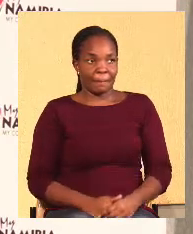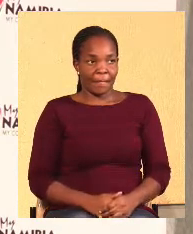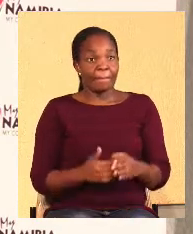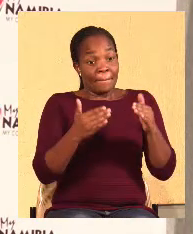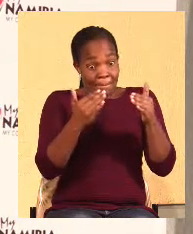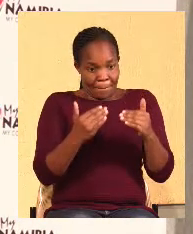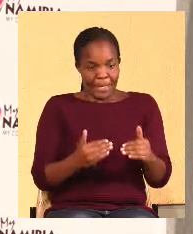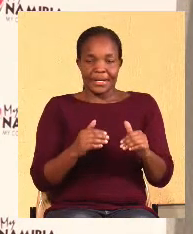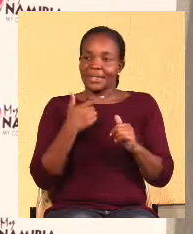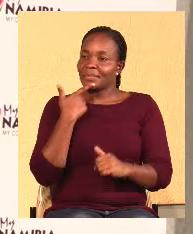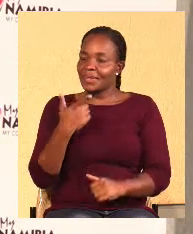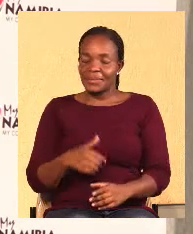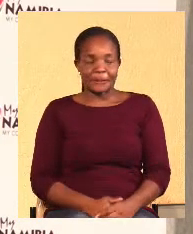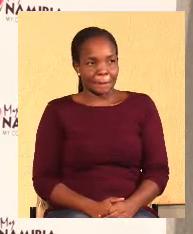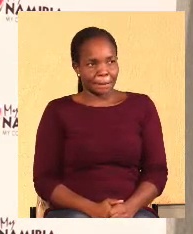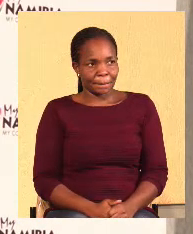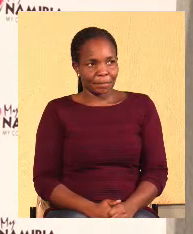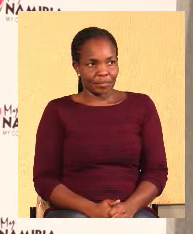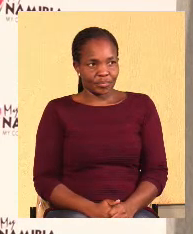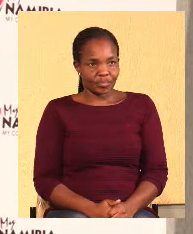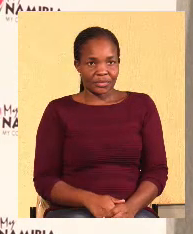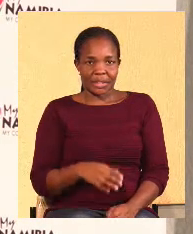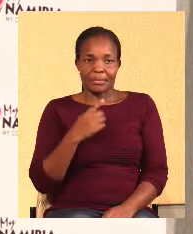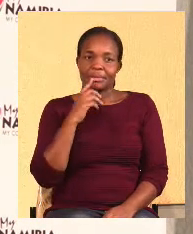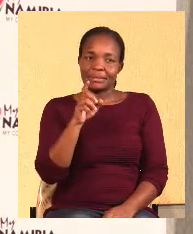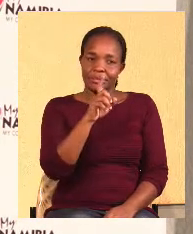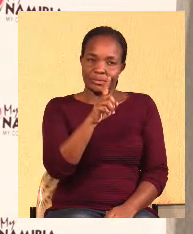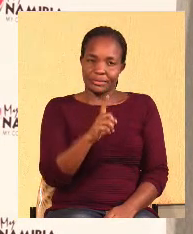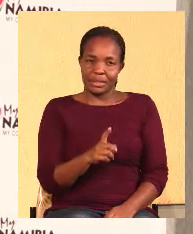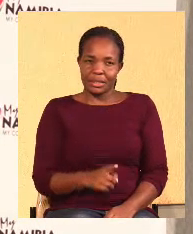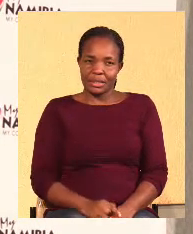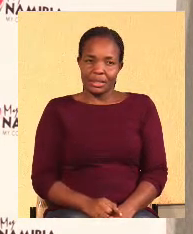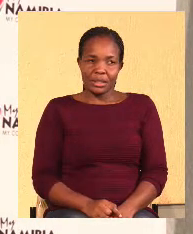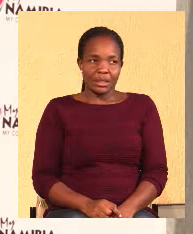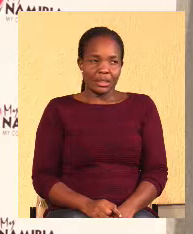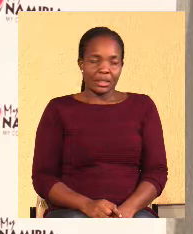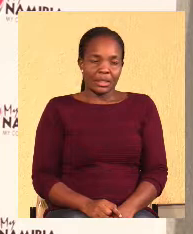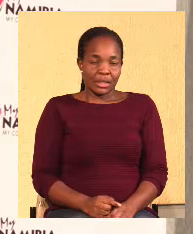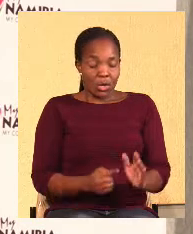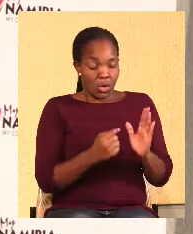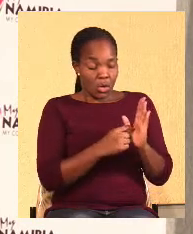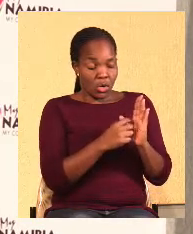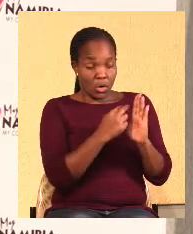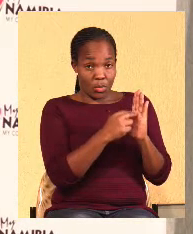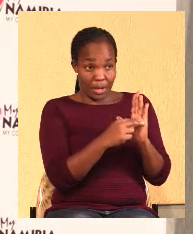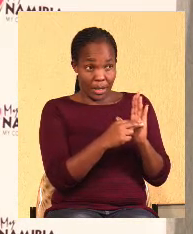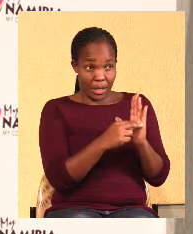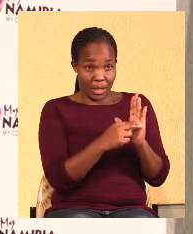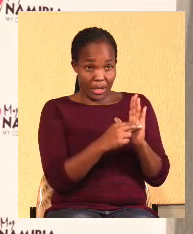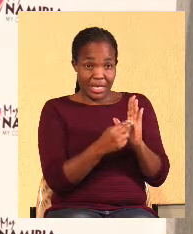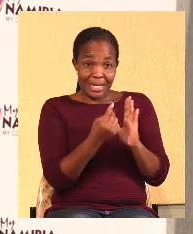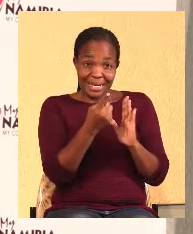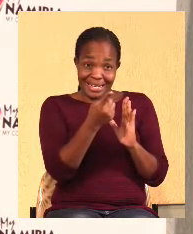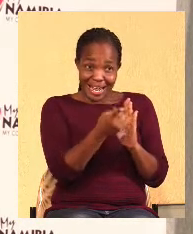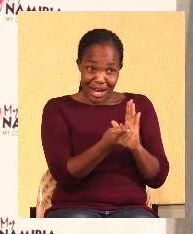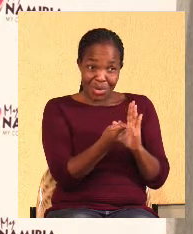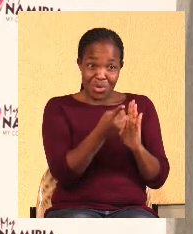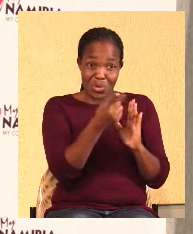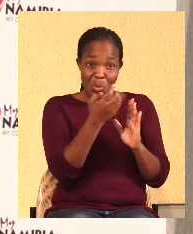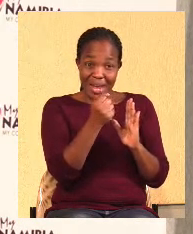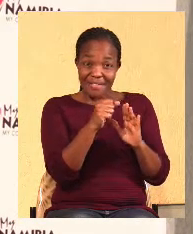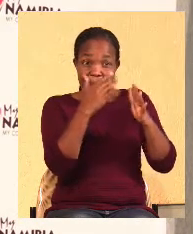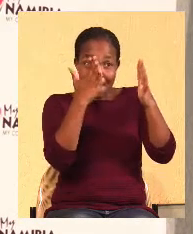follow-up question. Are there plans to translate the regulations into local languages? We